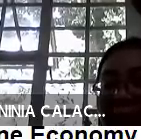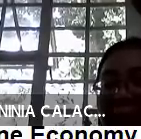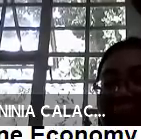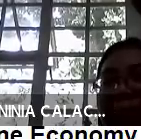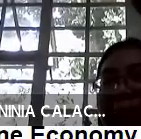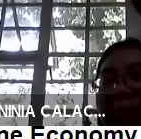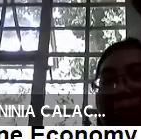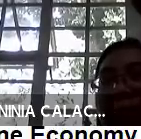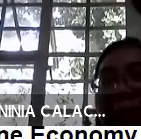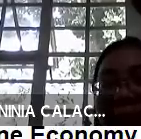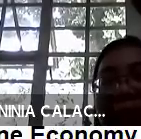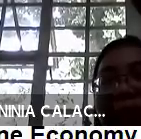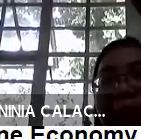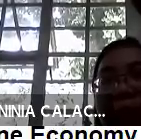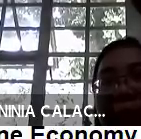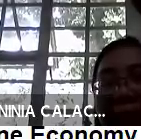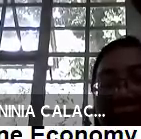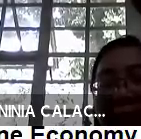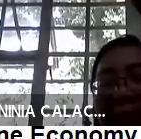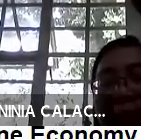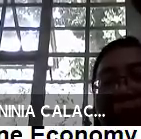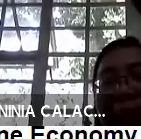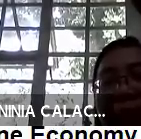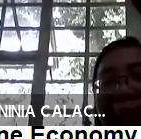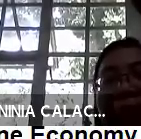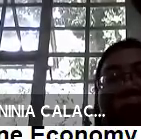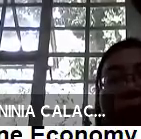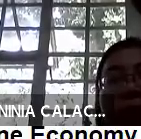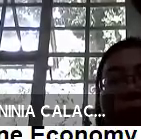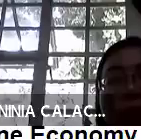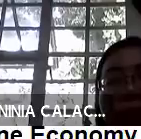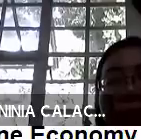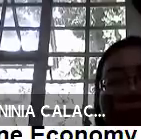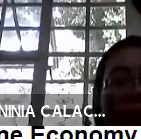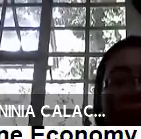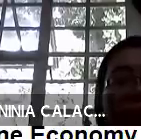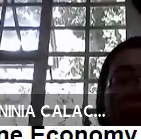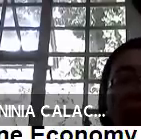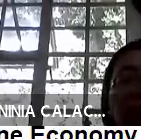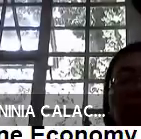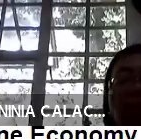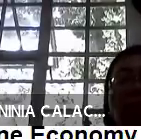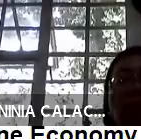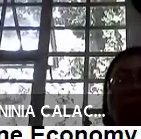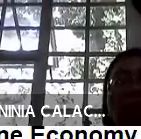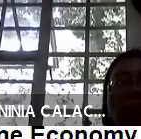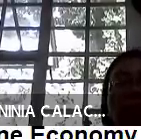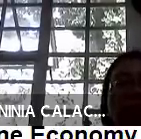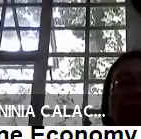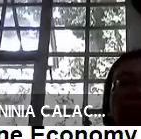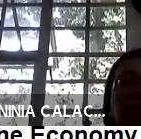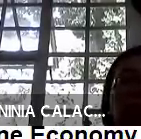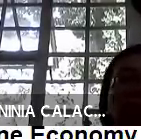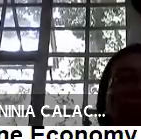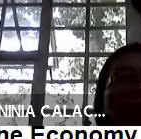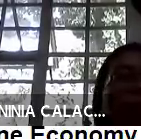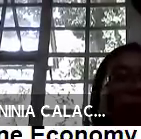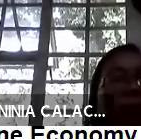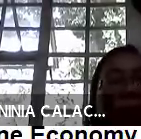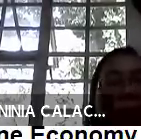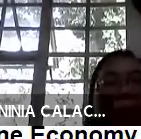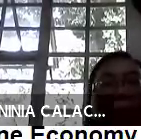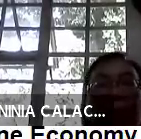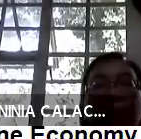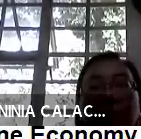3 students, but only one student was able to join due to some visa requirements. So it's an experience